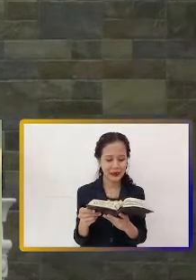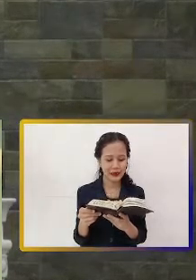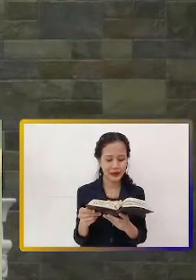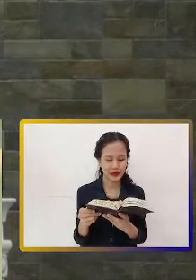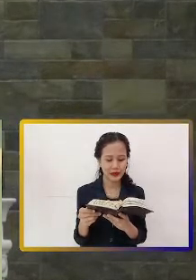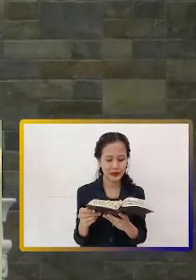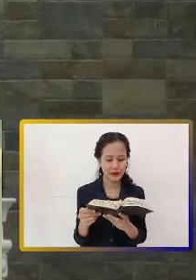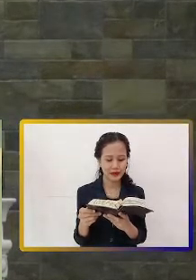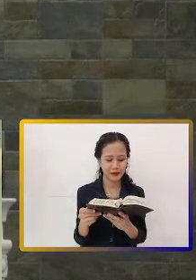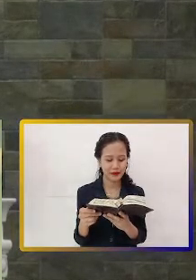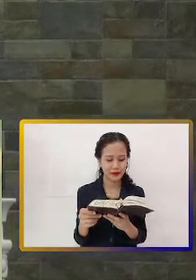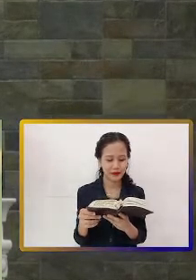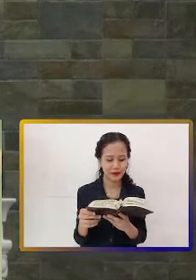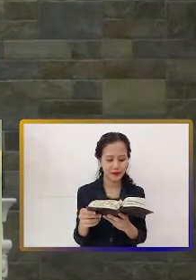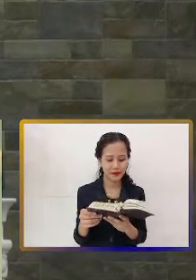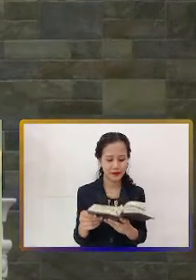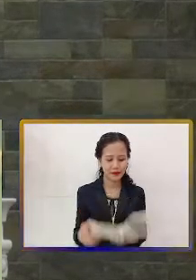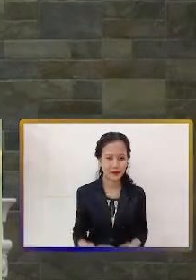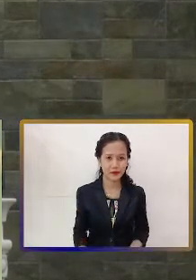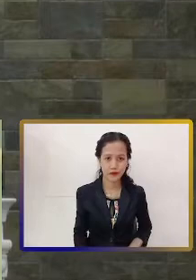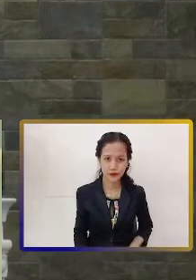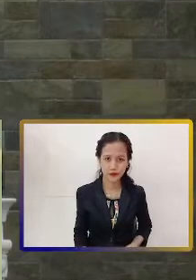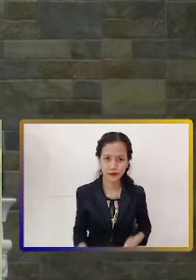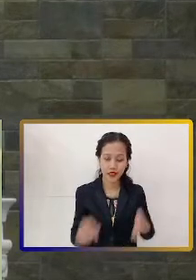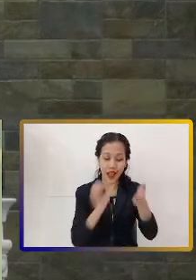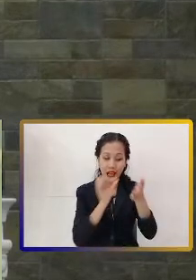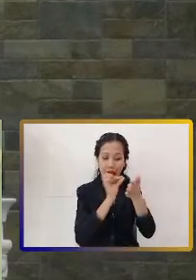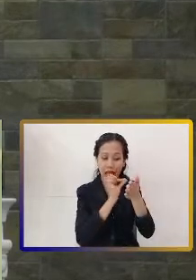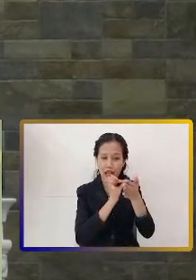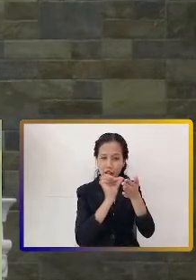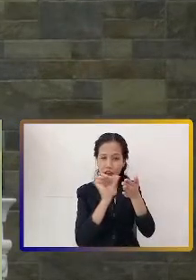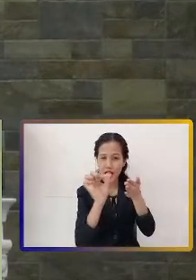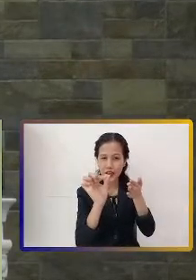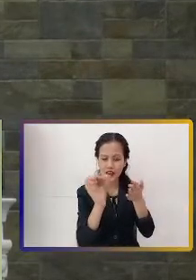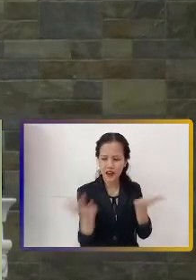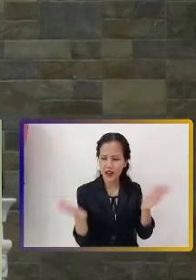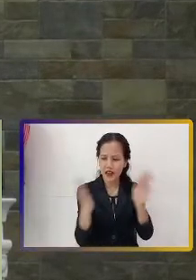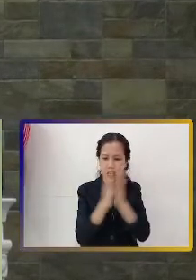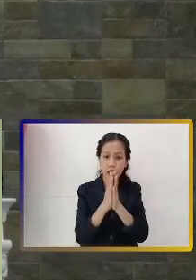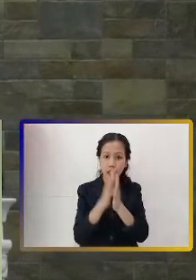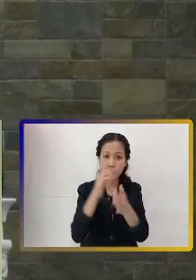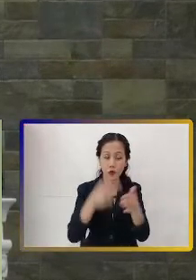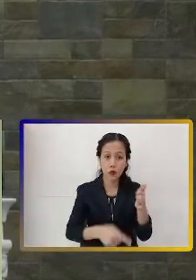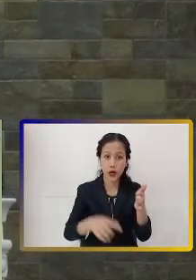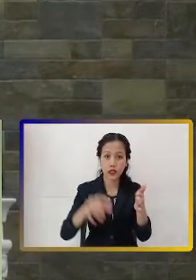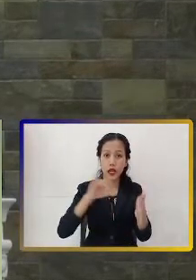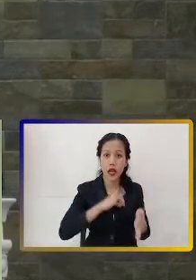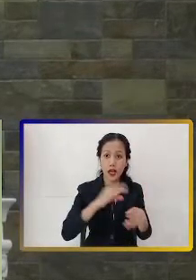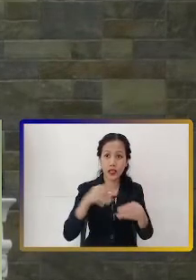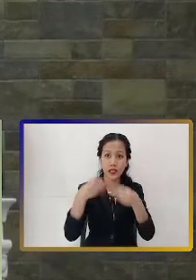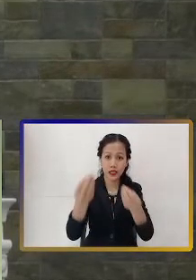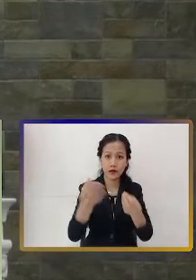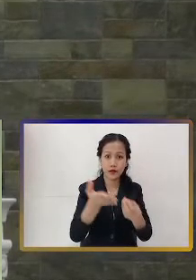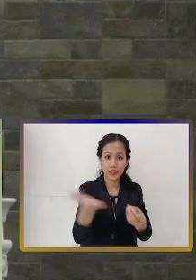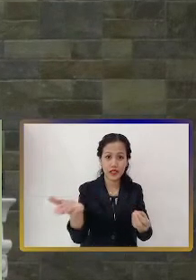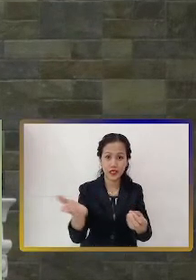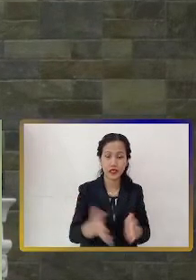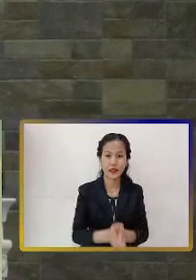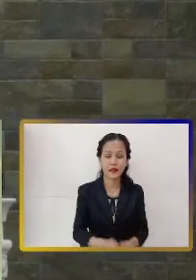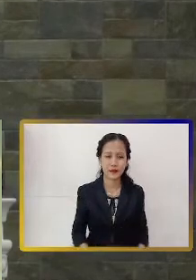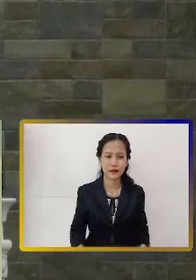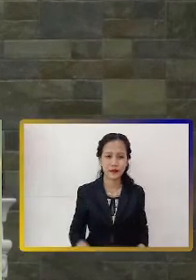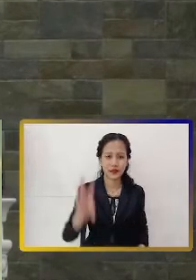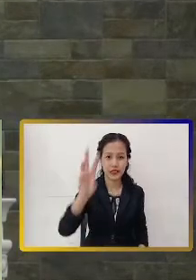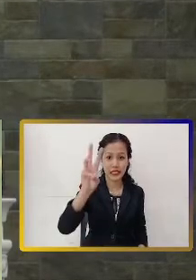give thee. Alright? Now you underline that sapagat babalikan ko po yan mamaya. And Solomon said, thou was